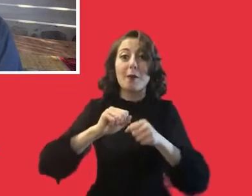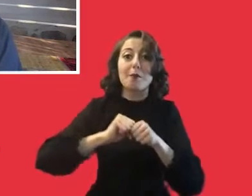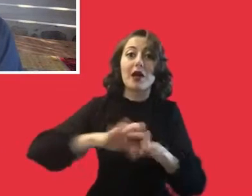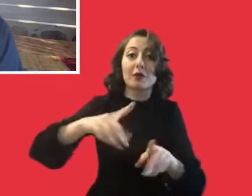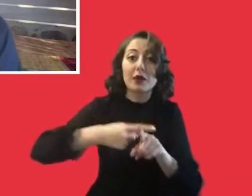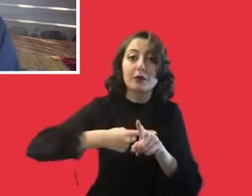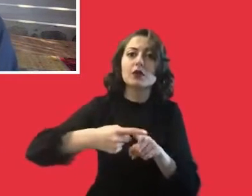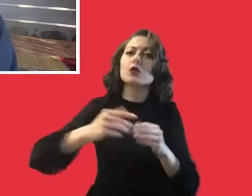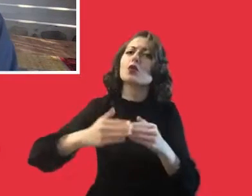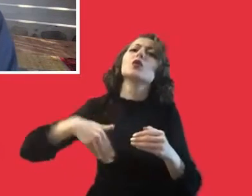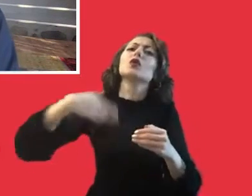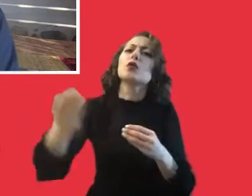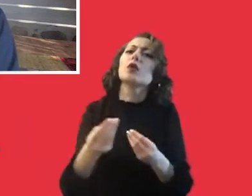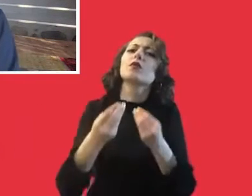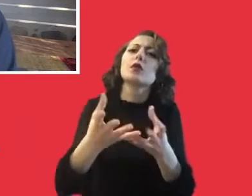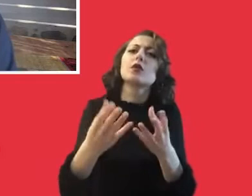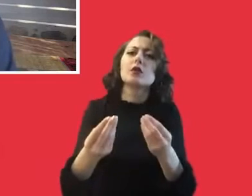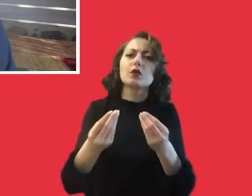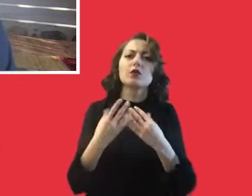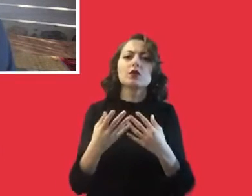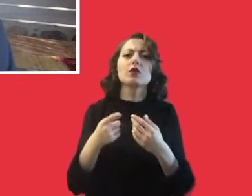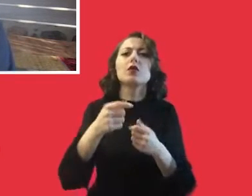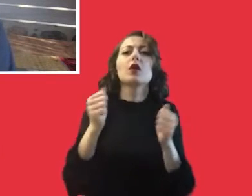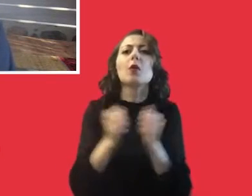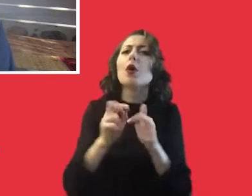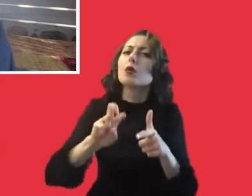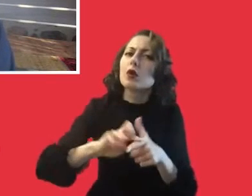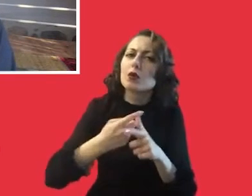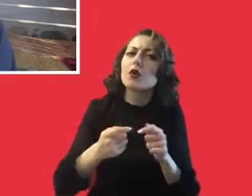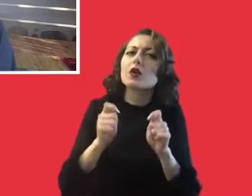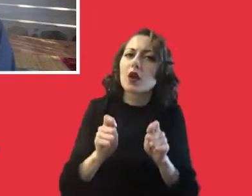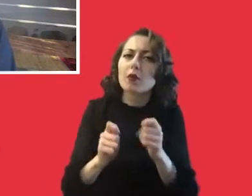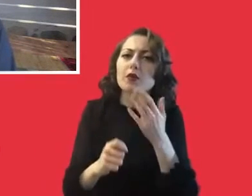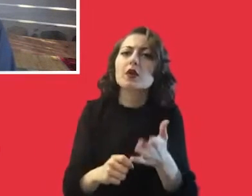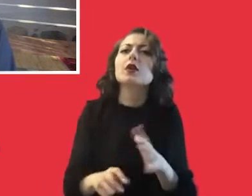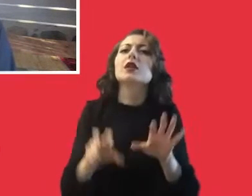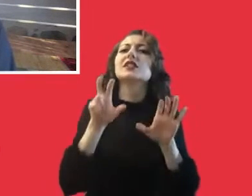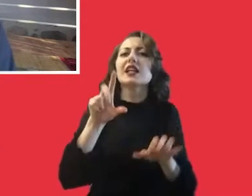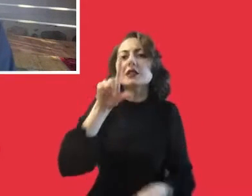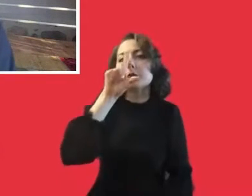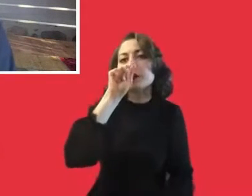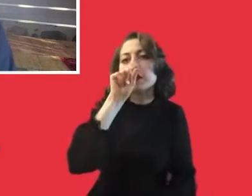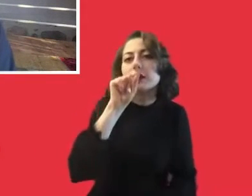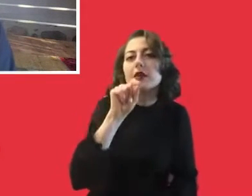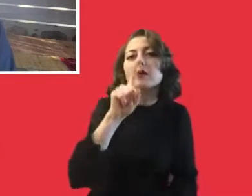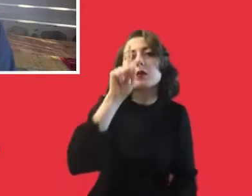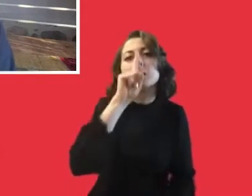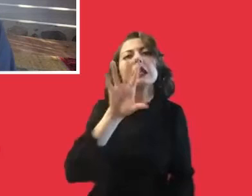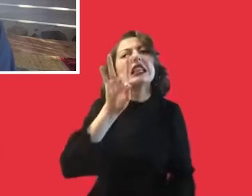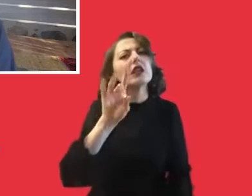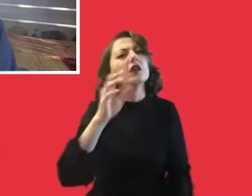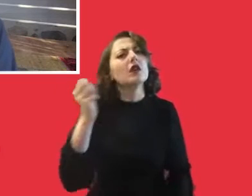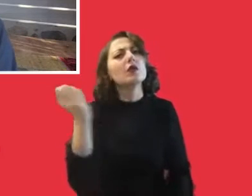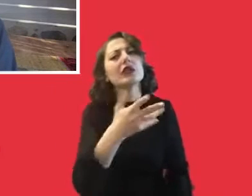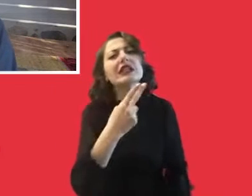sharing the good things. We want to share it with the other people. We're creating projects, and recently, before the pandemic, in 8 March, we